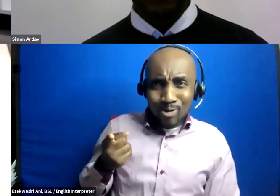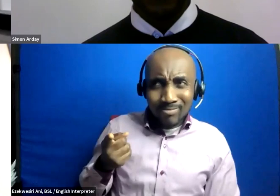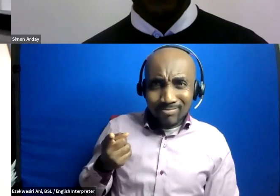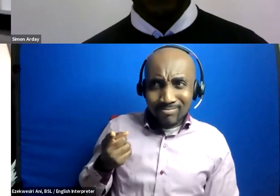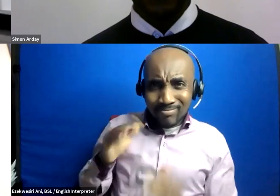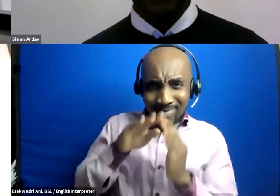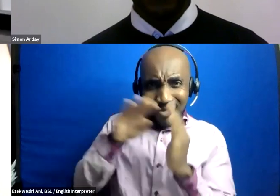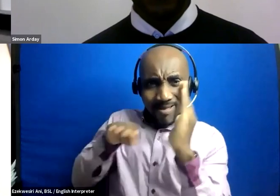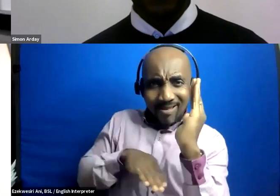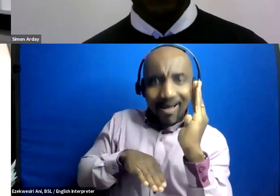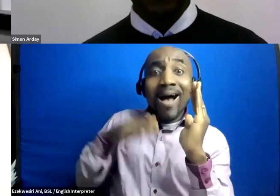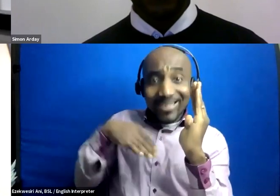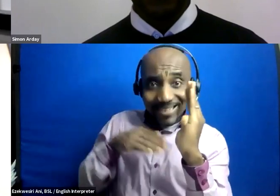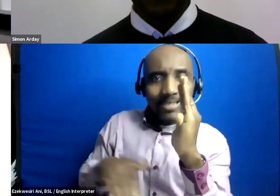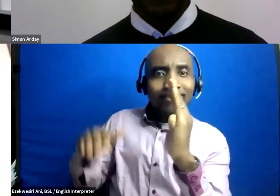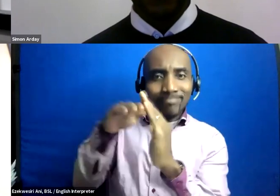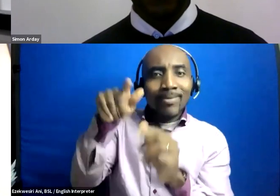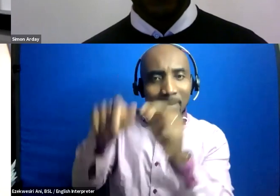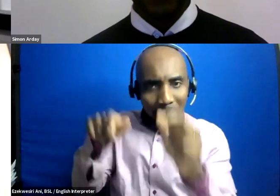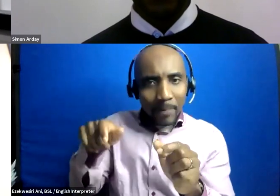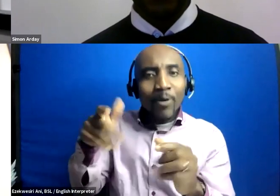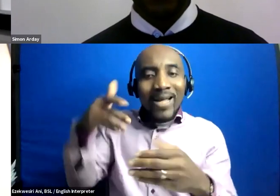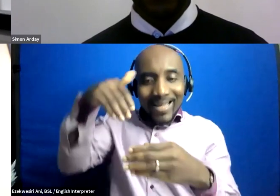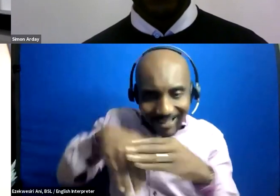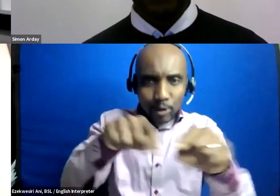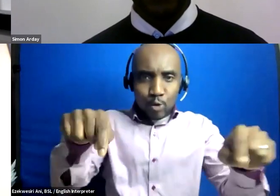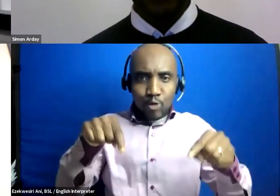people, I need to be in that room, and